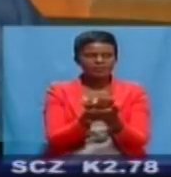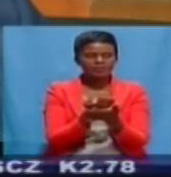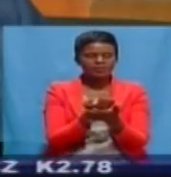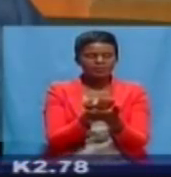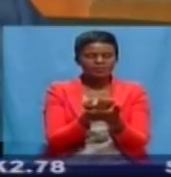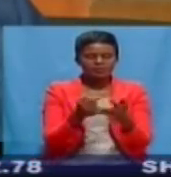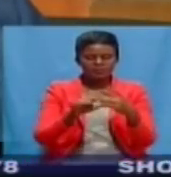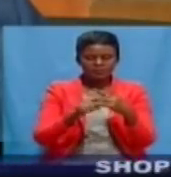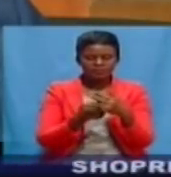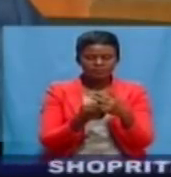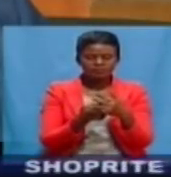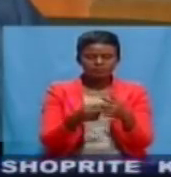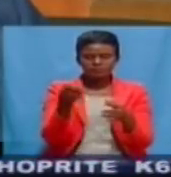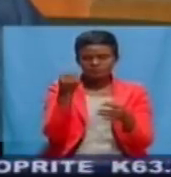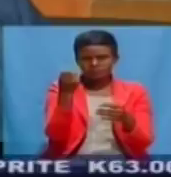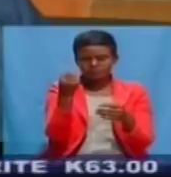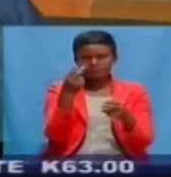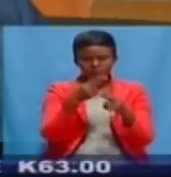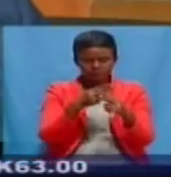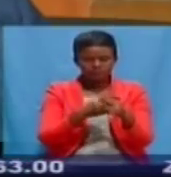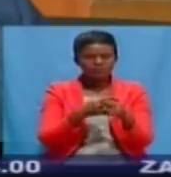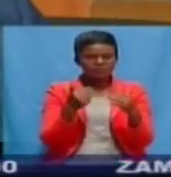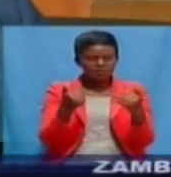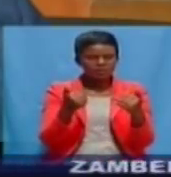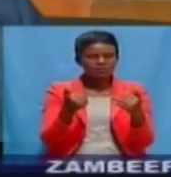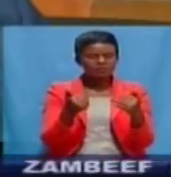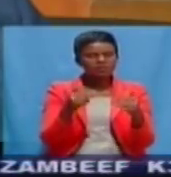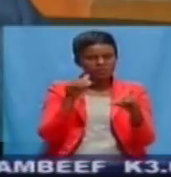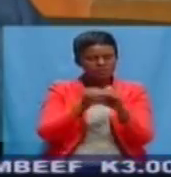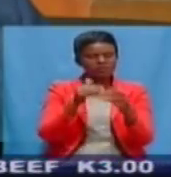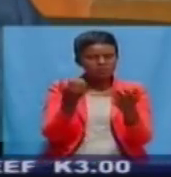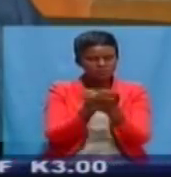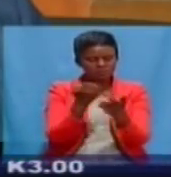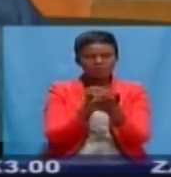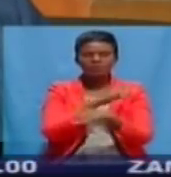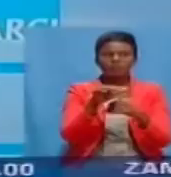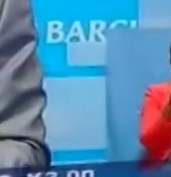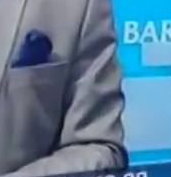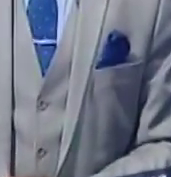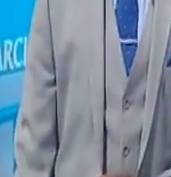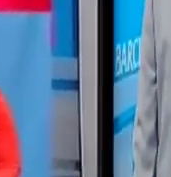out of every 12 months. So clearly they are absent from the economy most of the year.